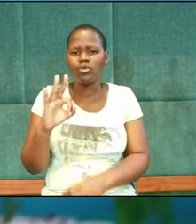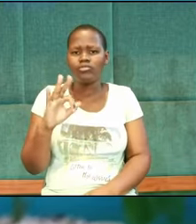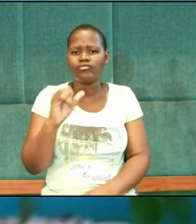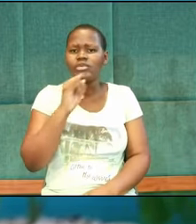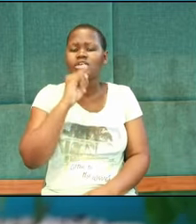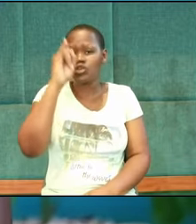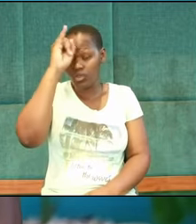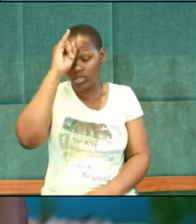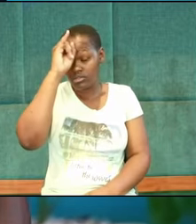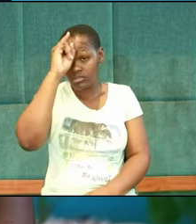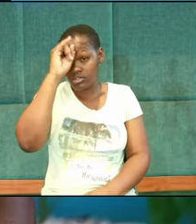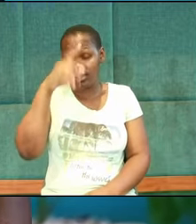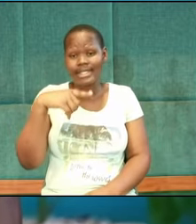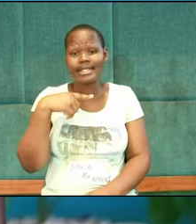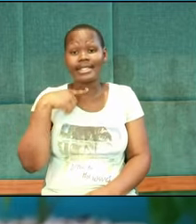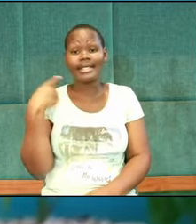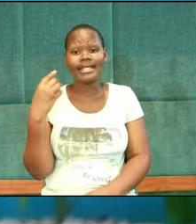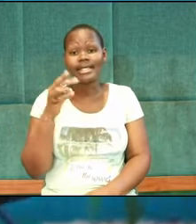them.